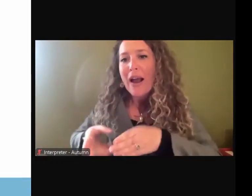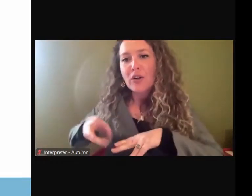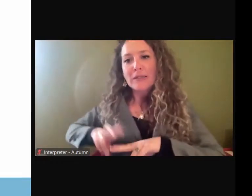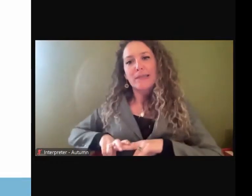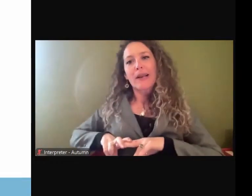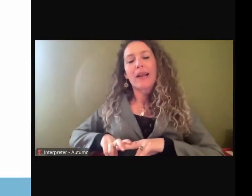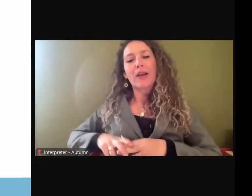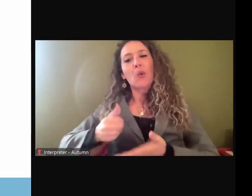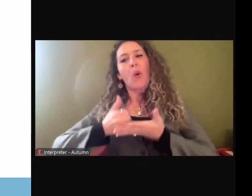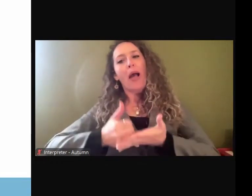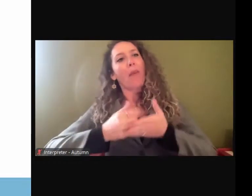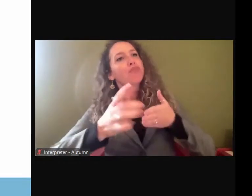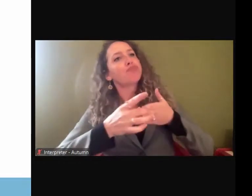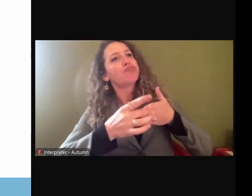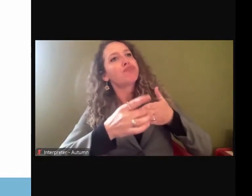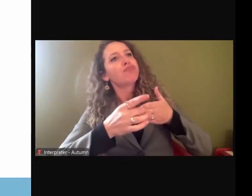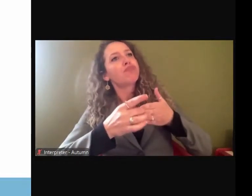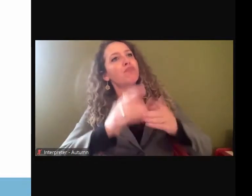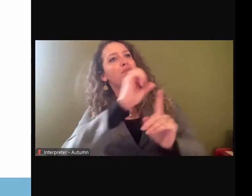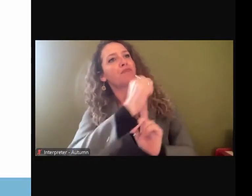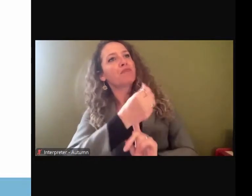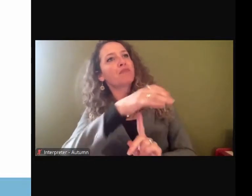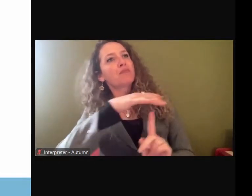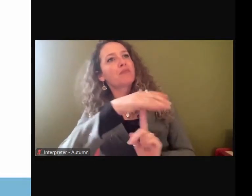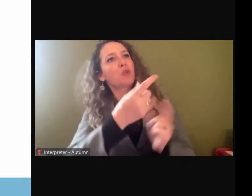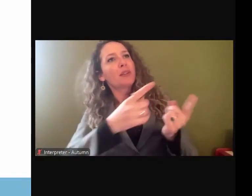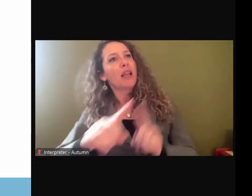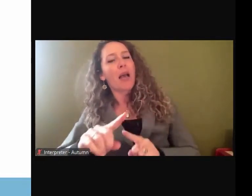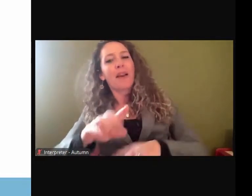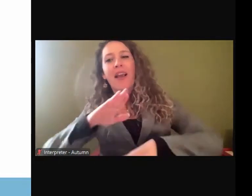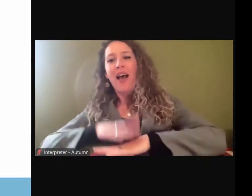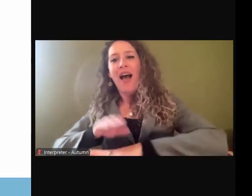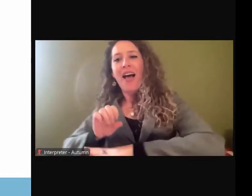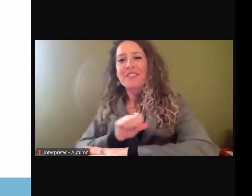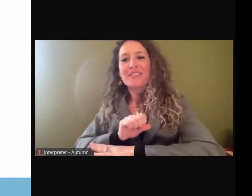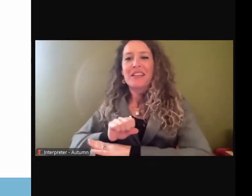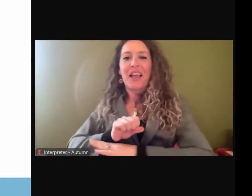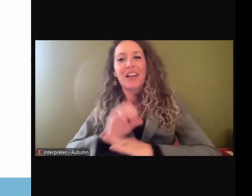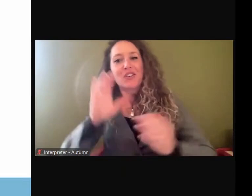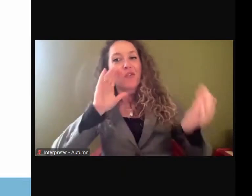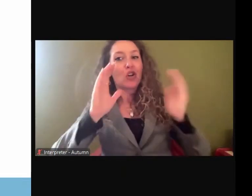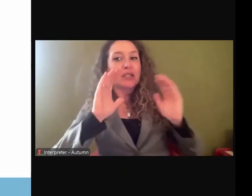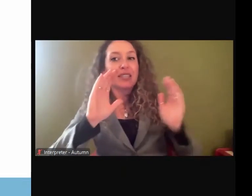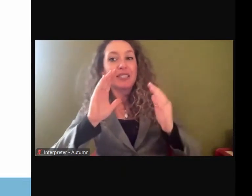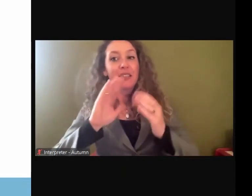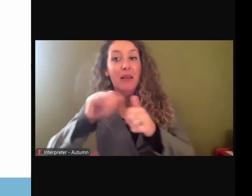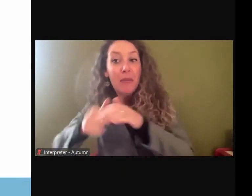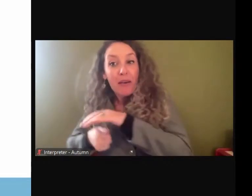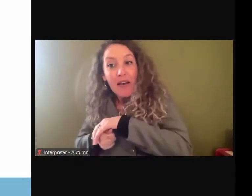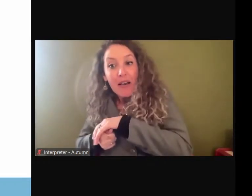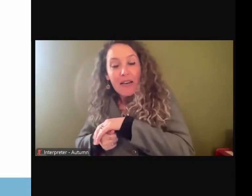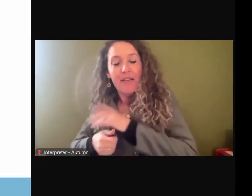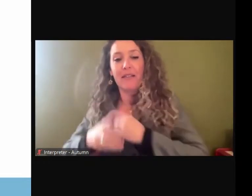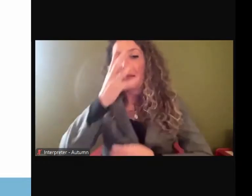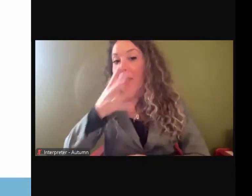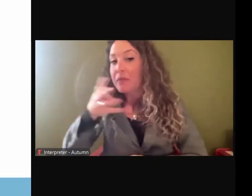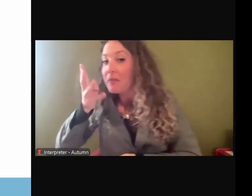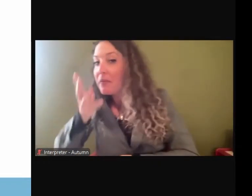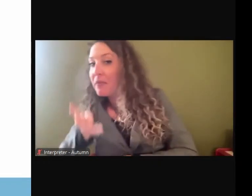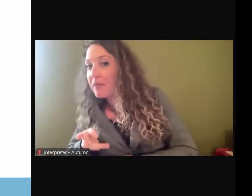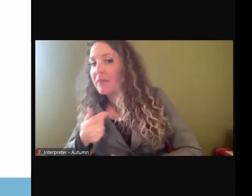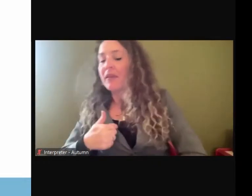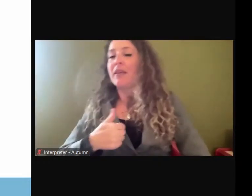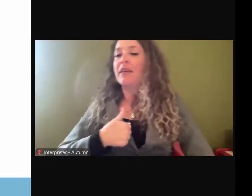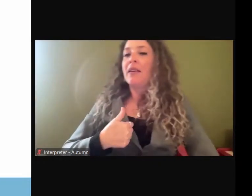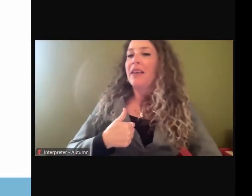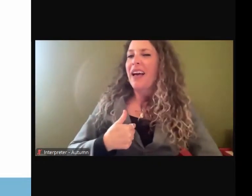help guide what's going on stage versus off stage. So we, as a group, and I especially, I think, really appreciate